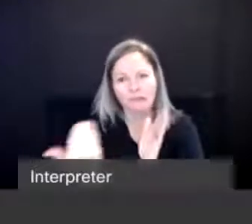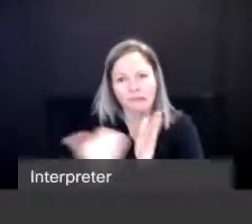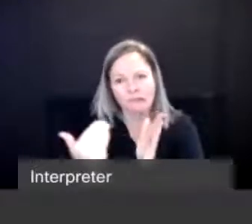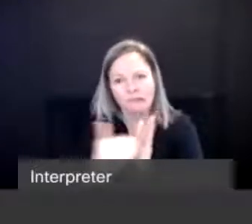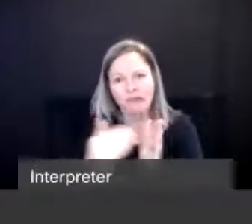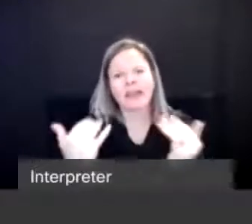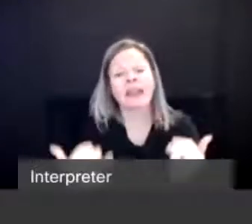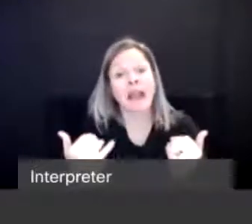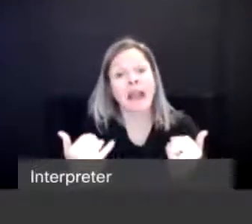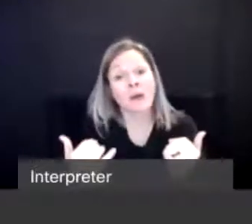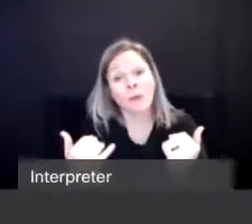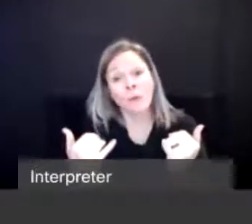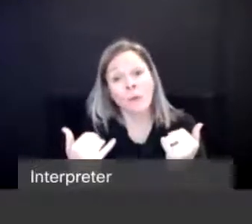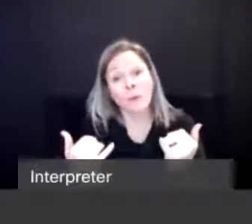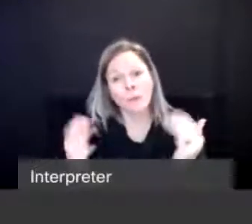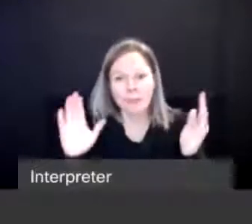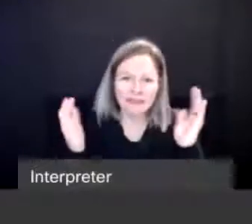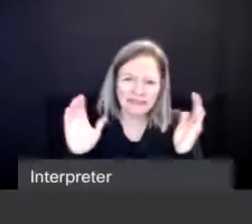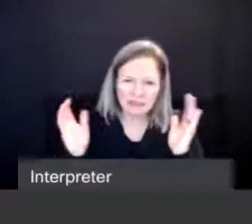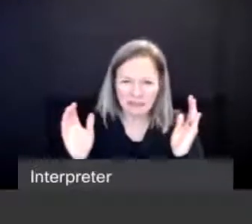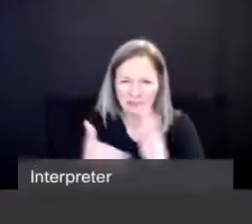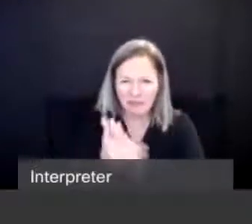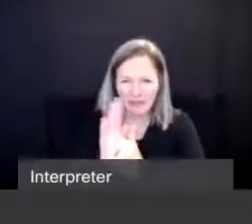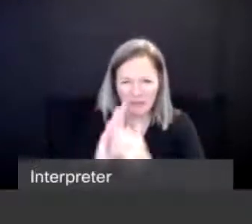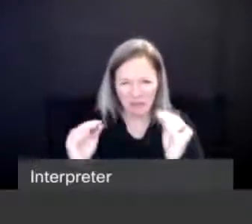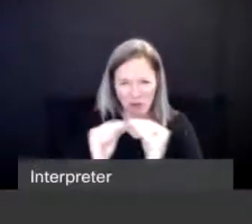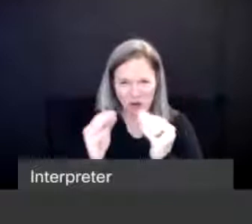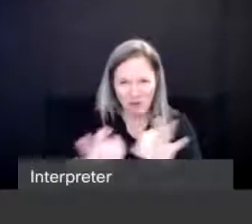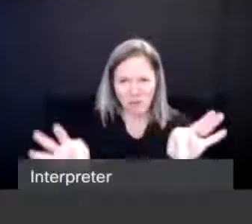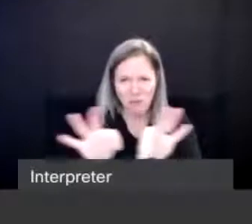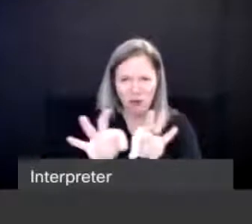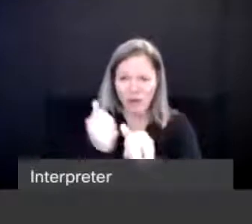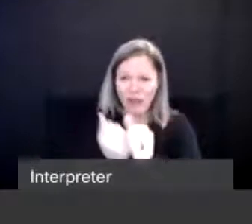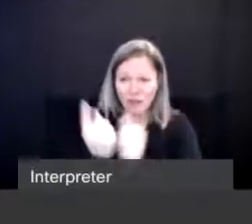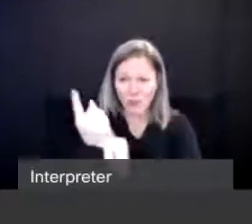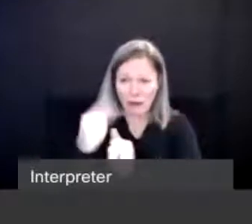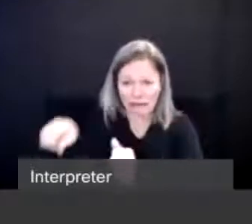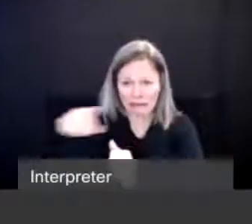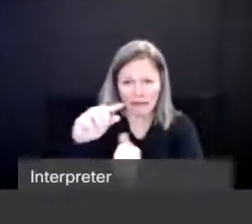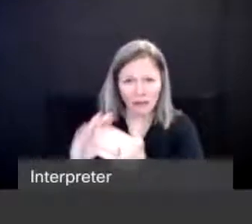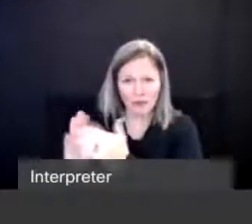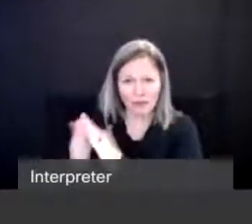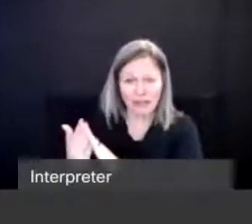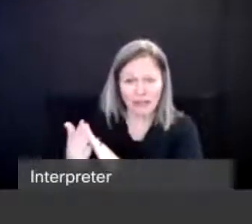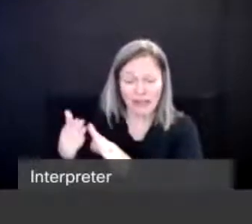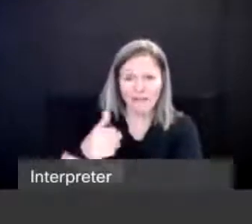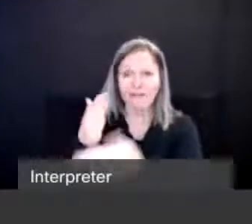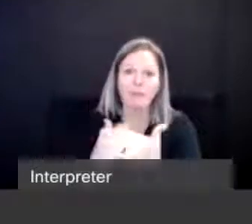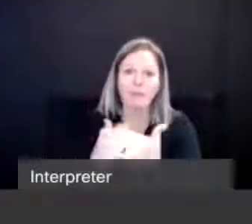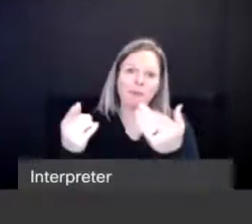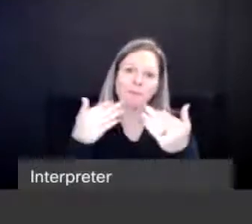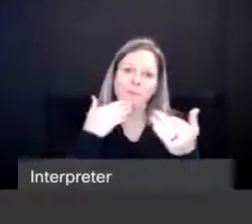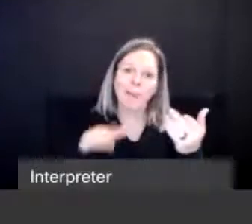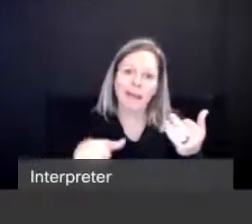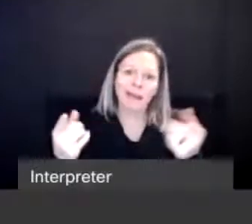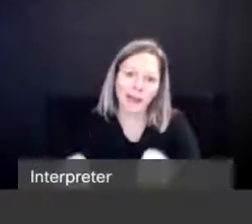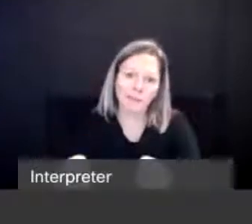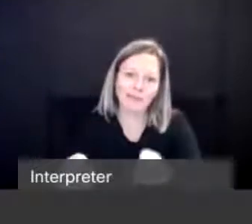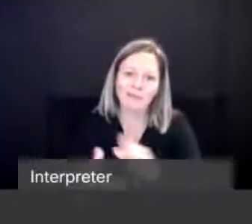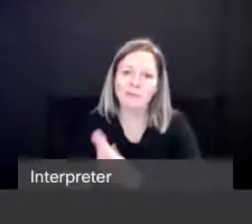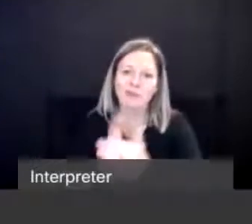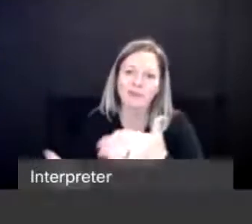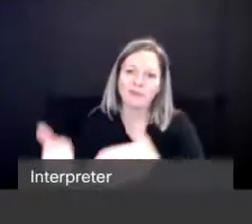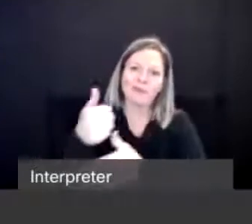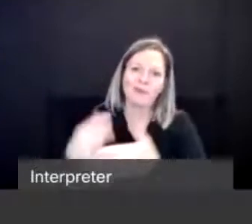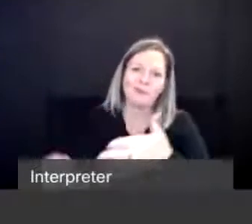it seems like it becomes more important to everybody in the community once something bad happens and with the